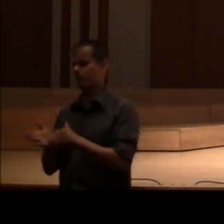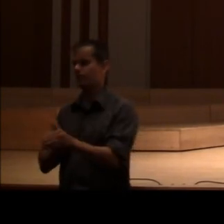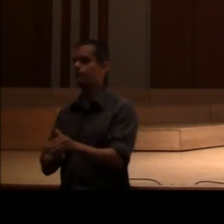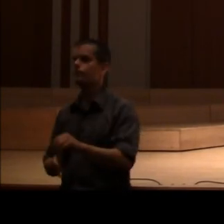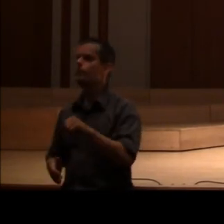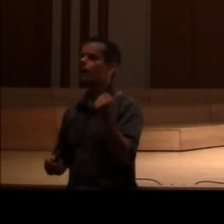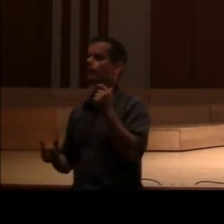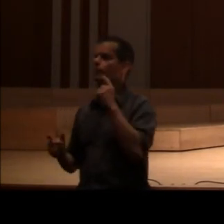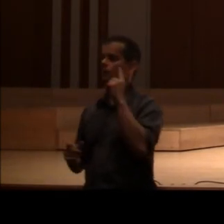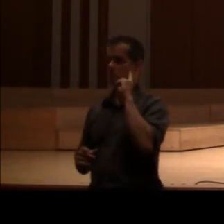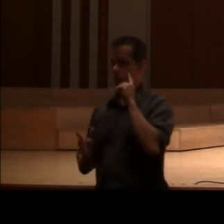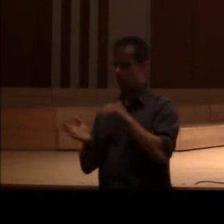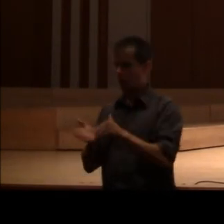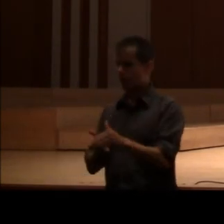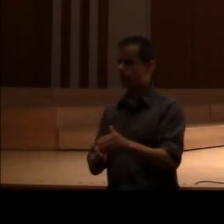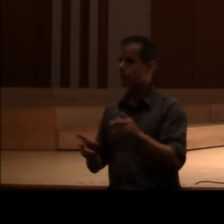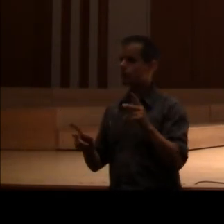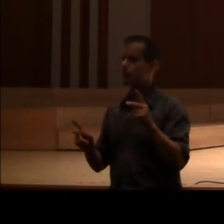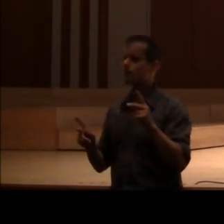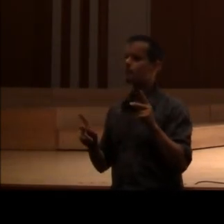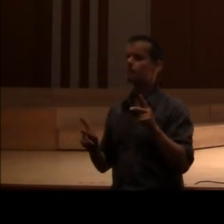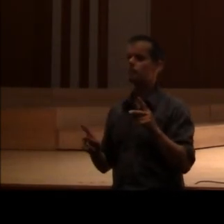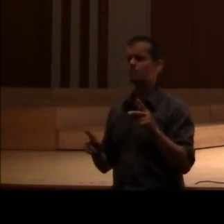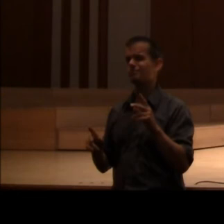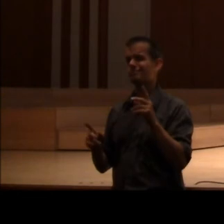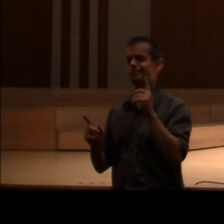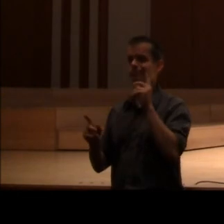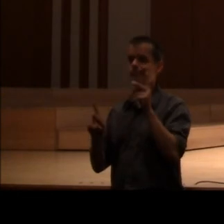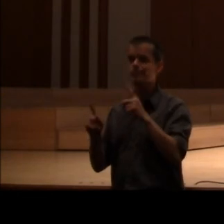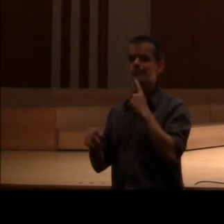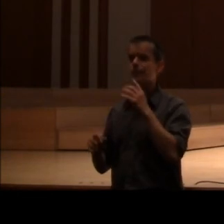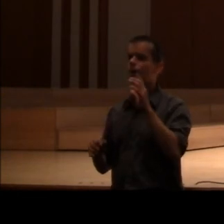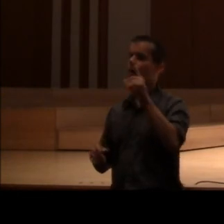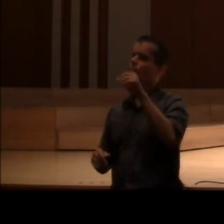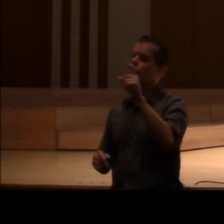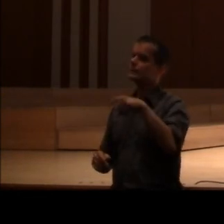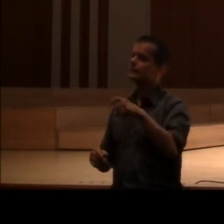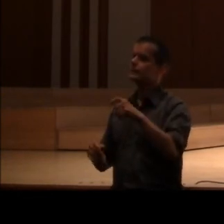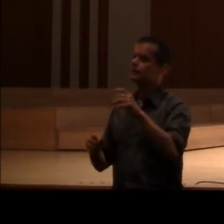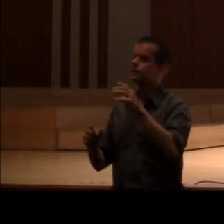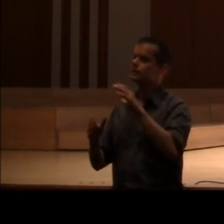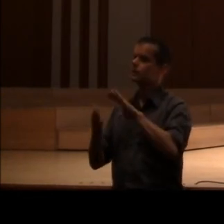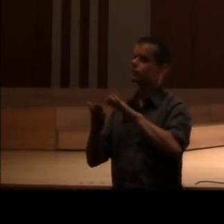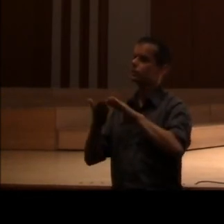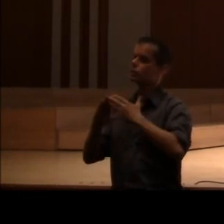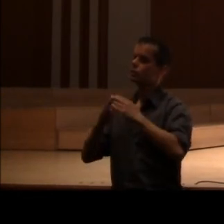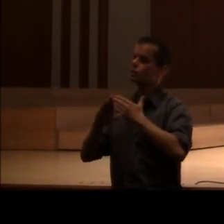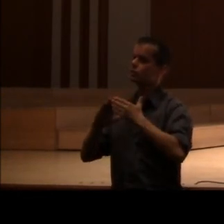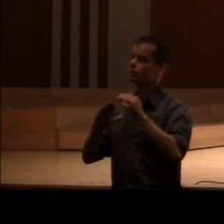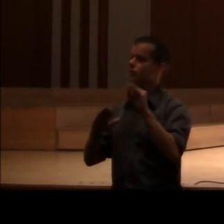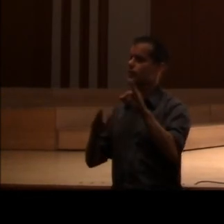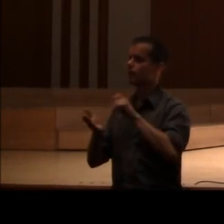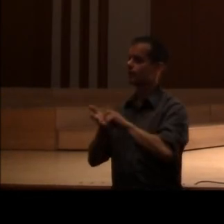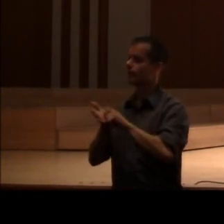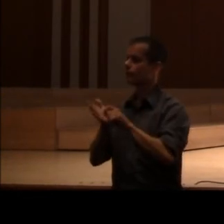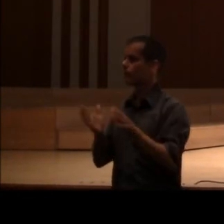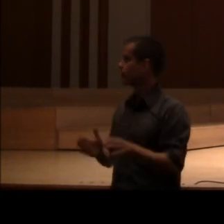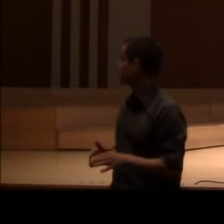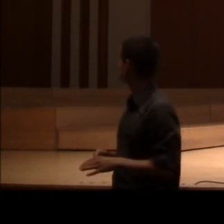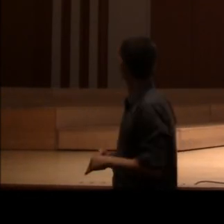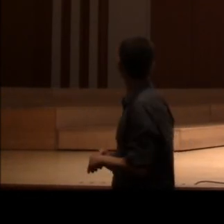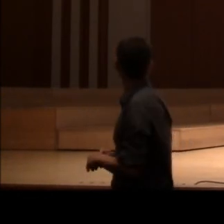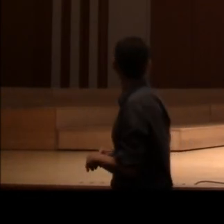I've heard mentioned a lot is this idea of creating a community of writers, or the way that I guess, thought of it was creating a community of editors as